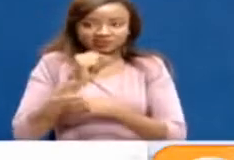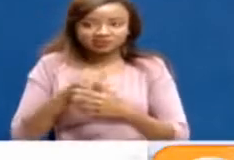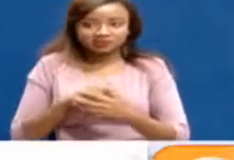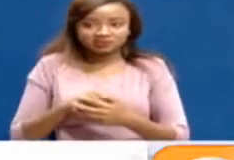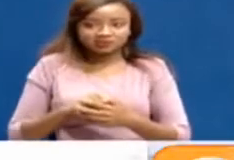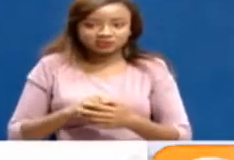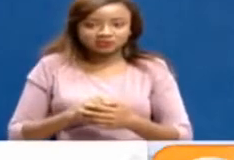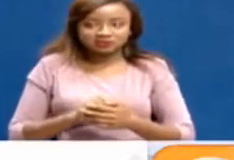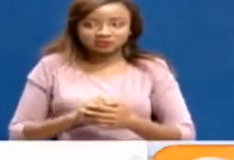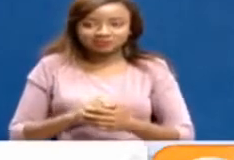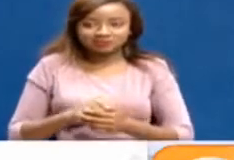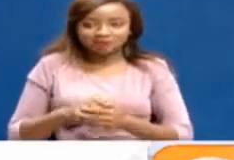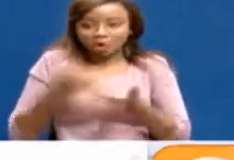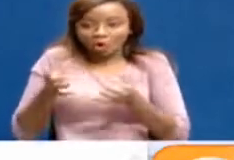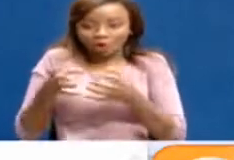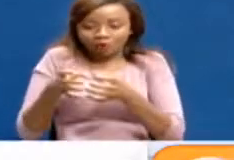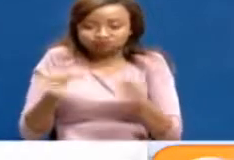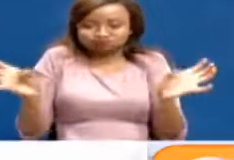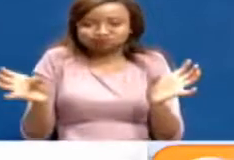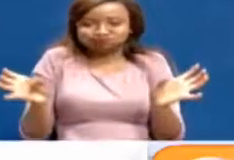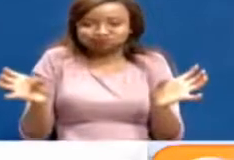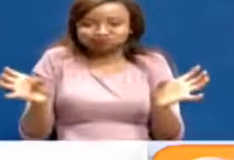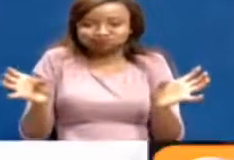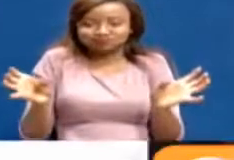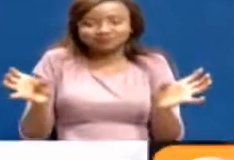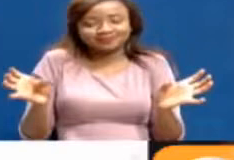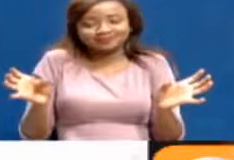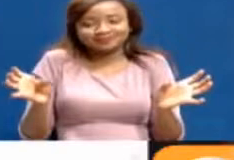is it in a rift? Jeff,